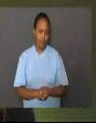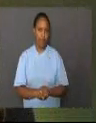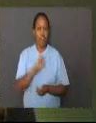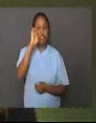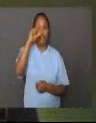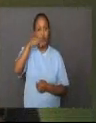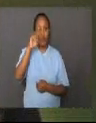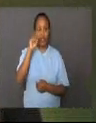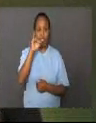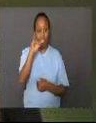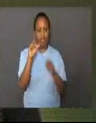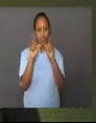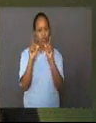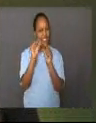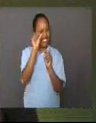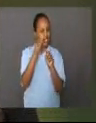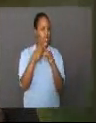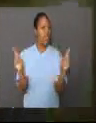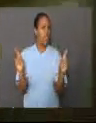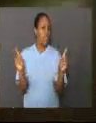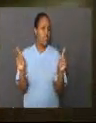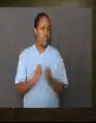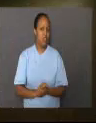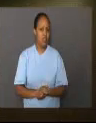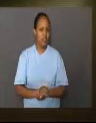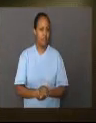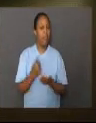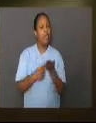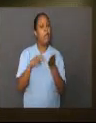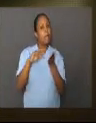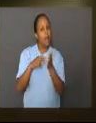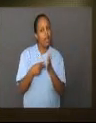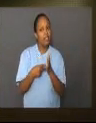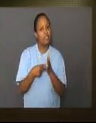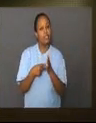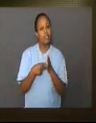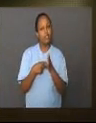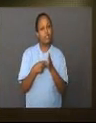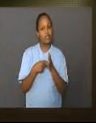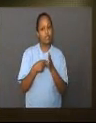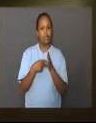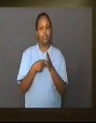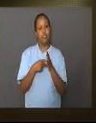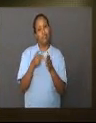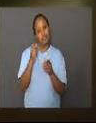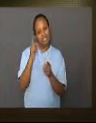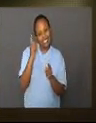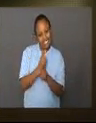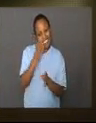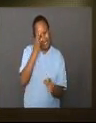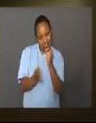Equity is slightly different. It means the quality of being fair